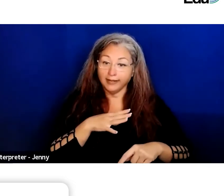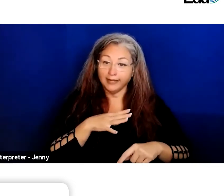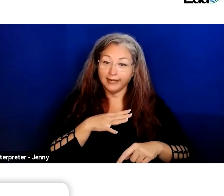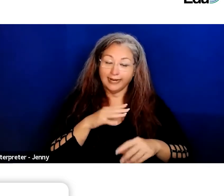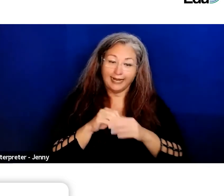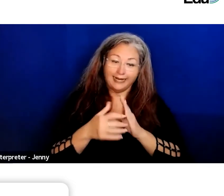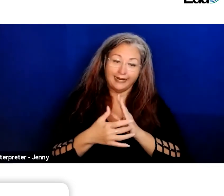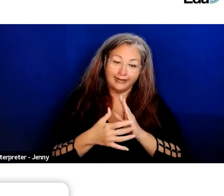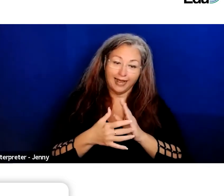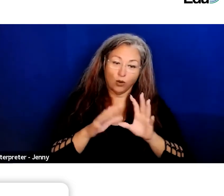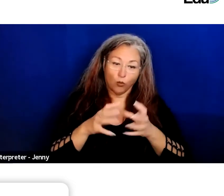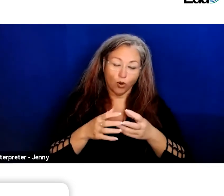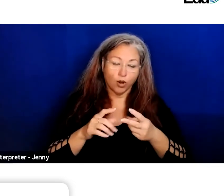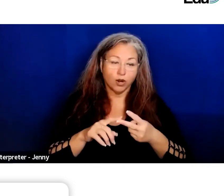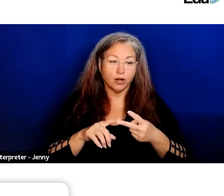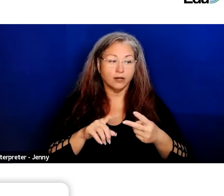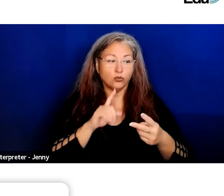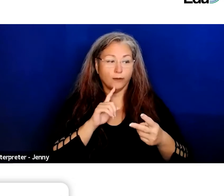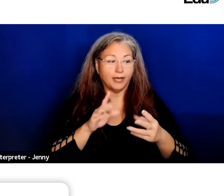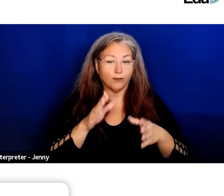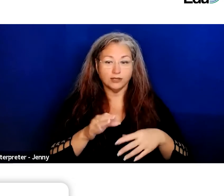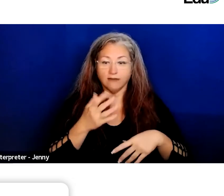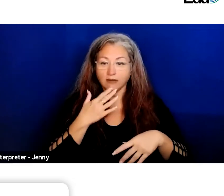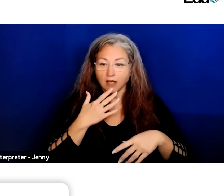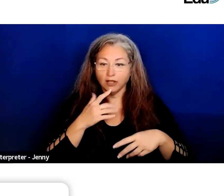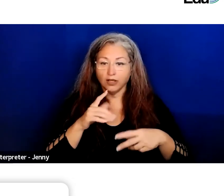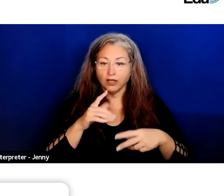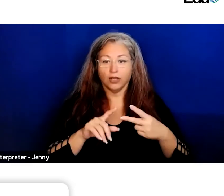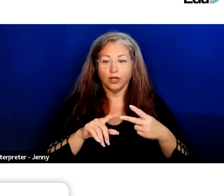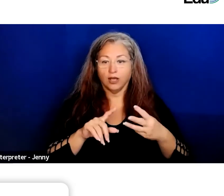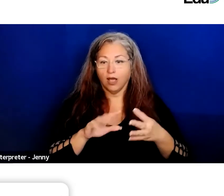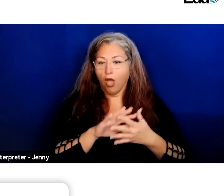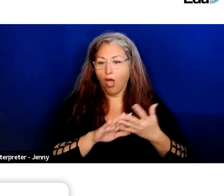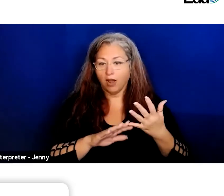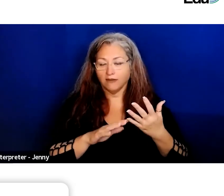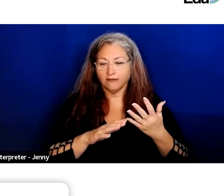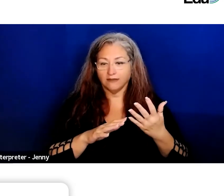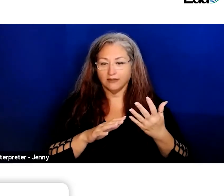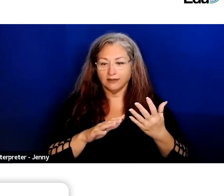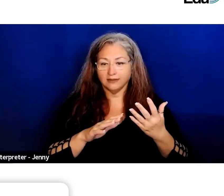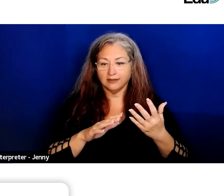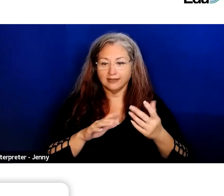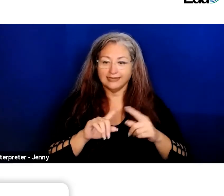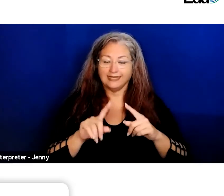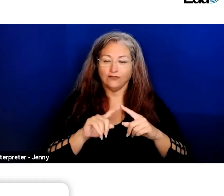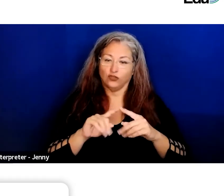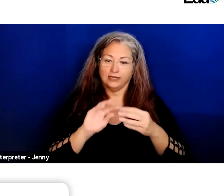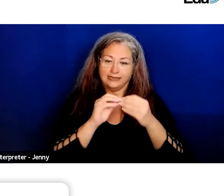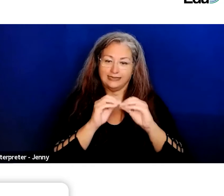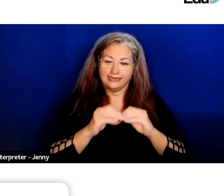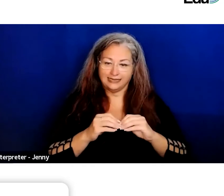tech world and being a person of color and all of these things, all these statistics, is